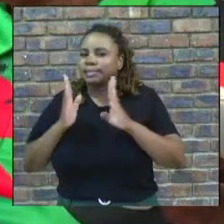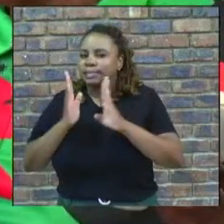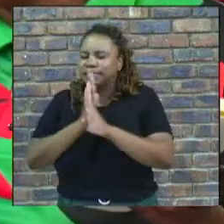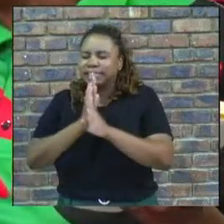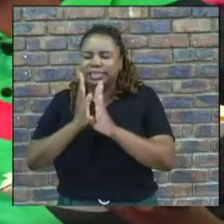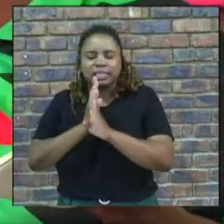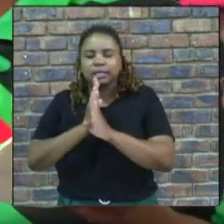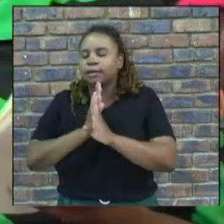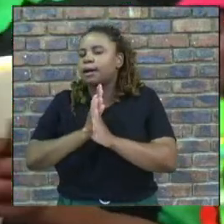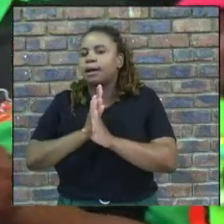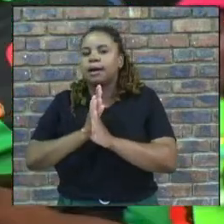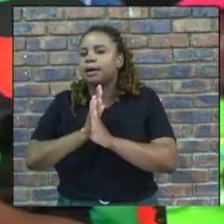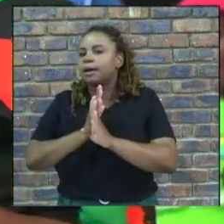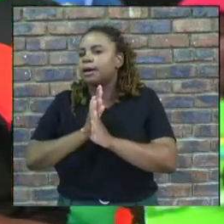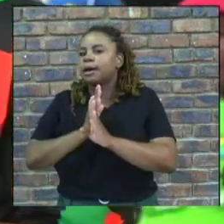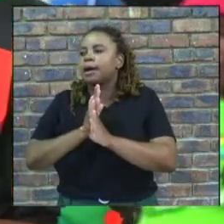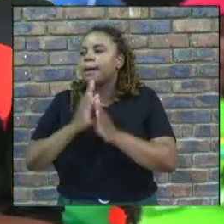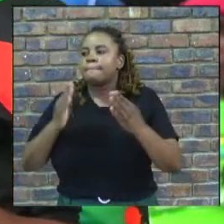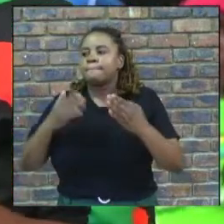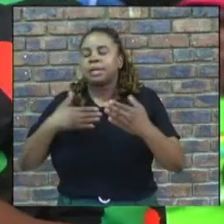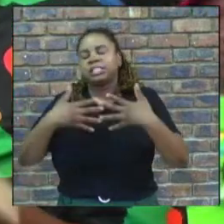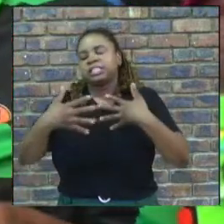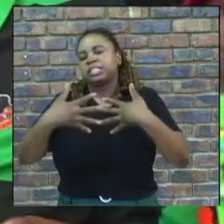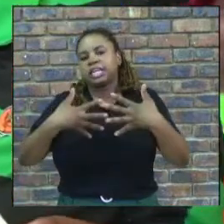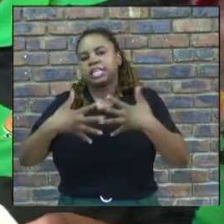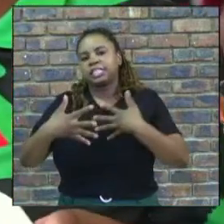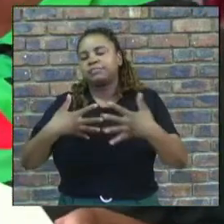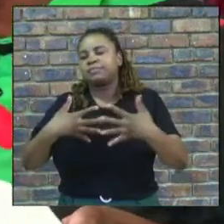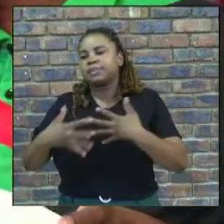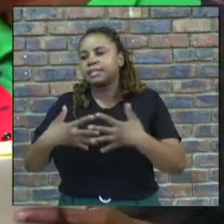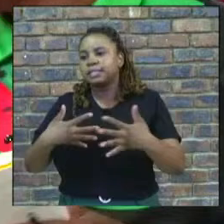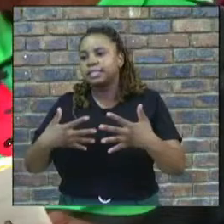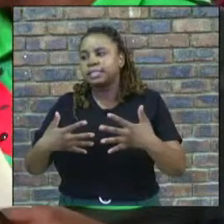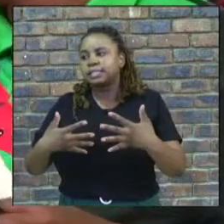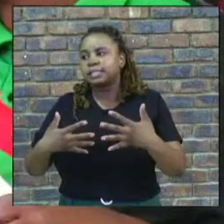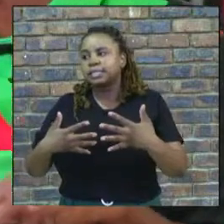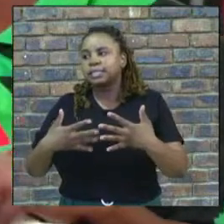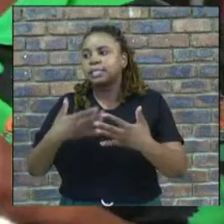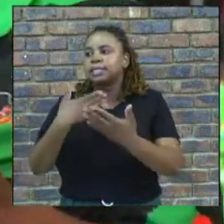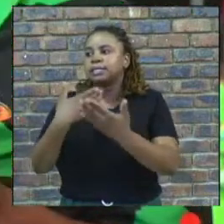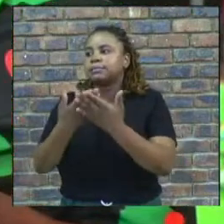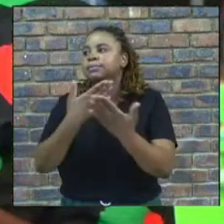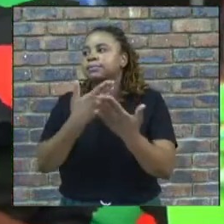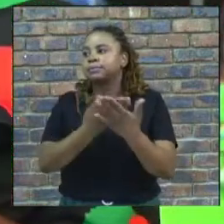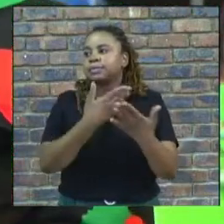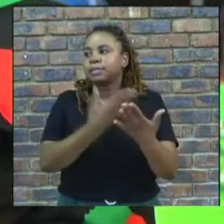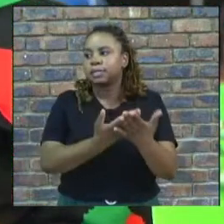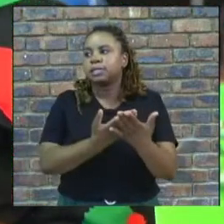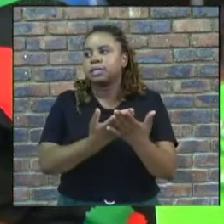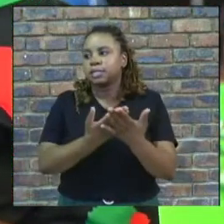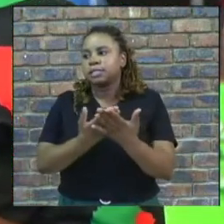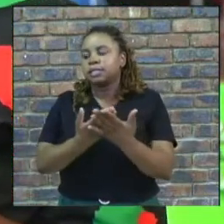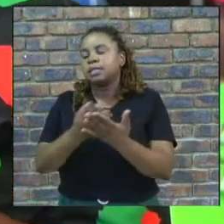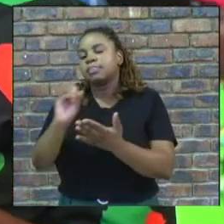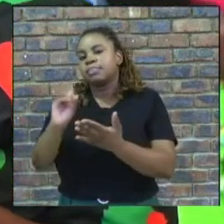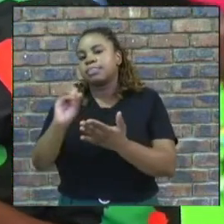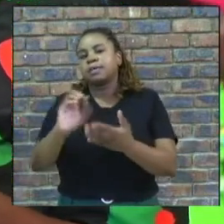uma kusubmitiwa ama application and nama selection wakhona.